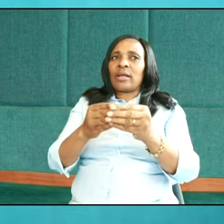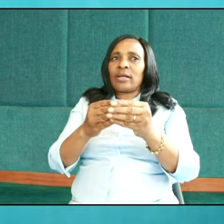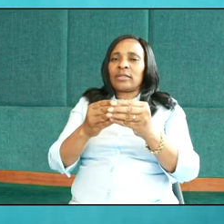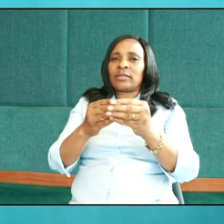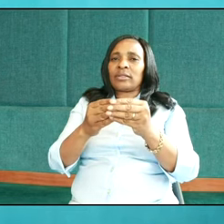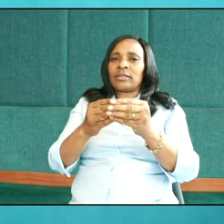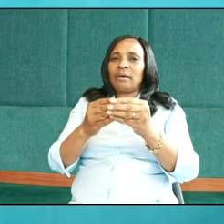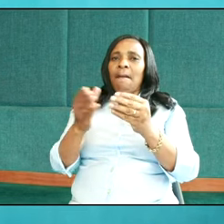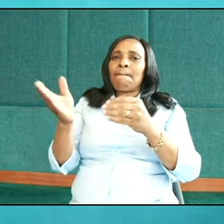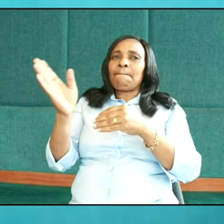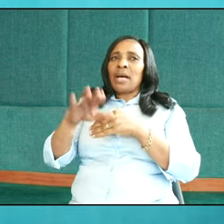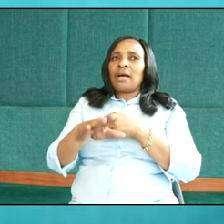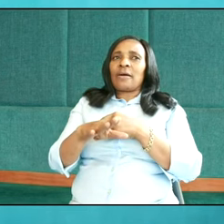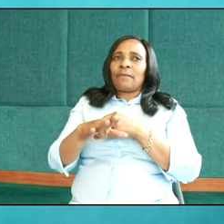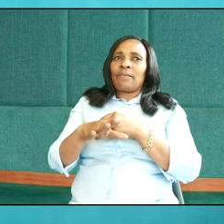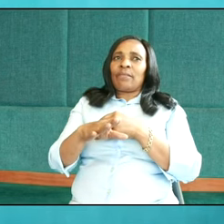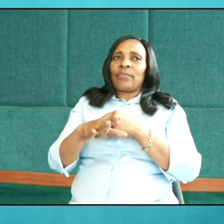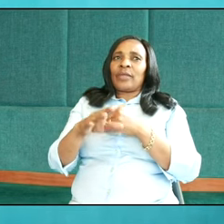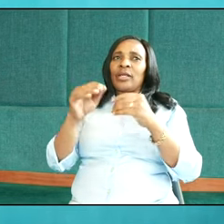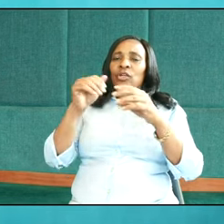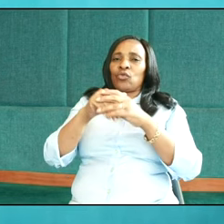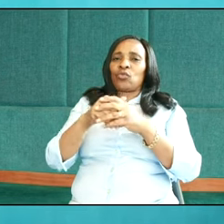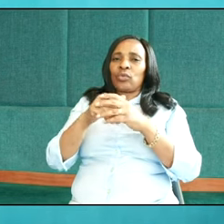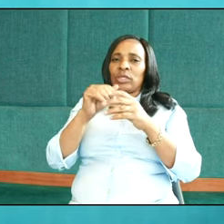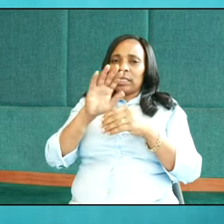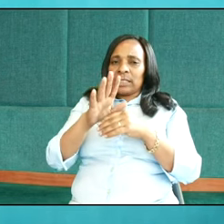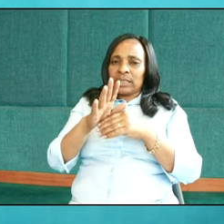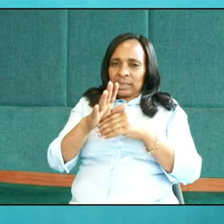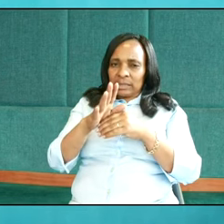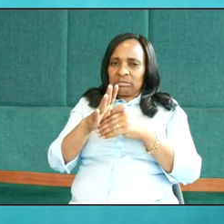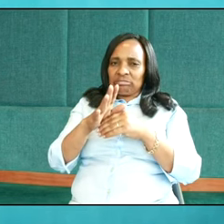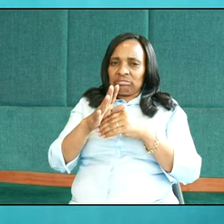many were to be led back to allegiance